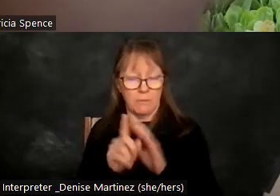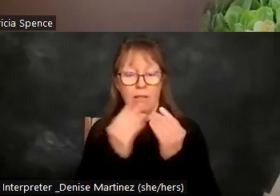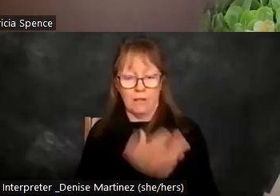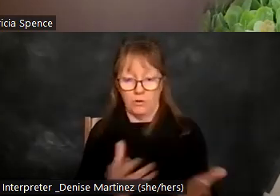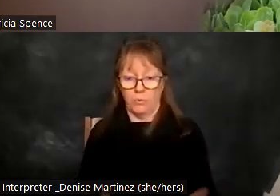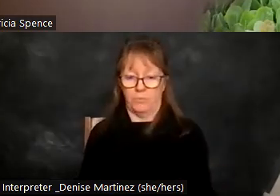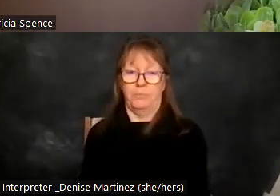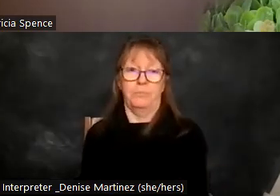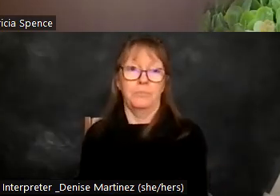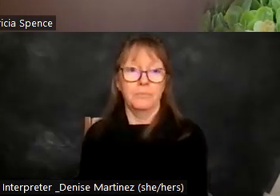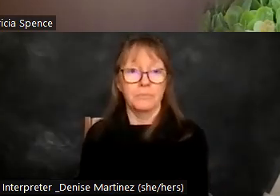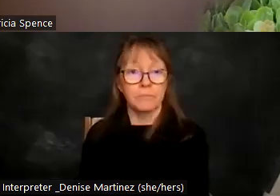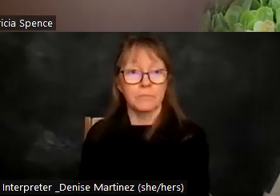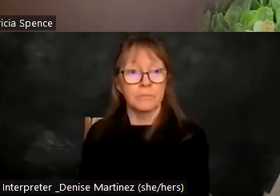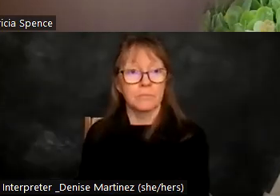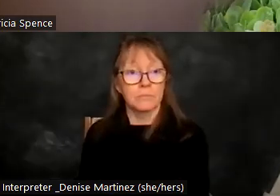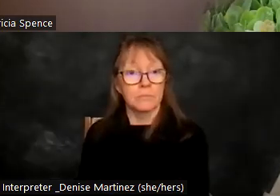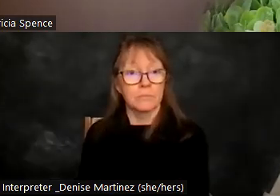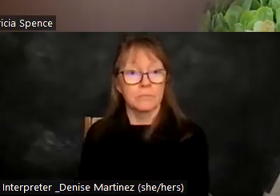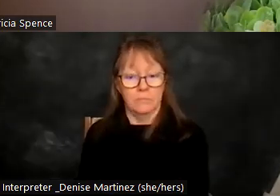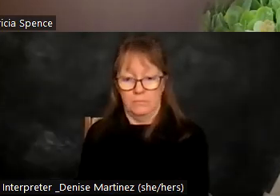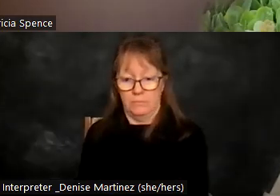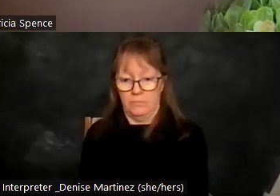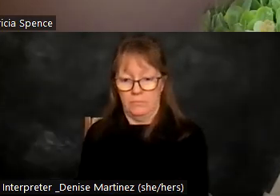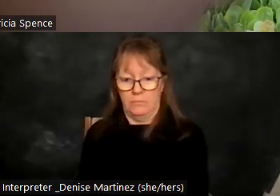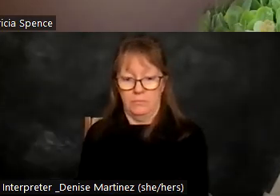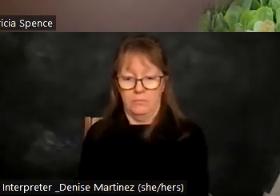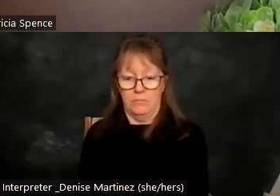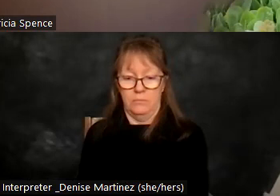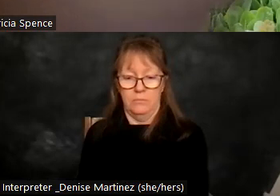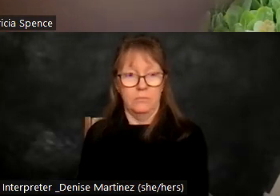Thanks, Valerie. Merci Valérie.